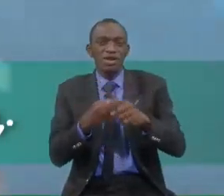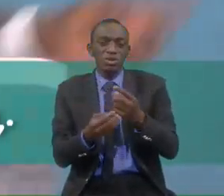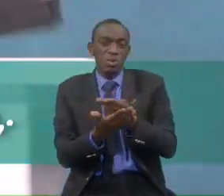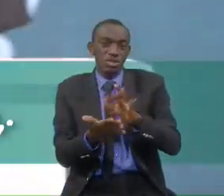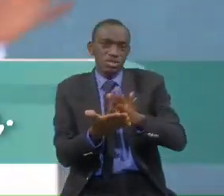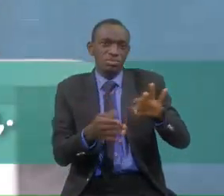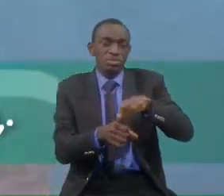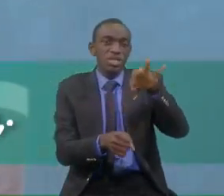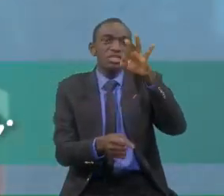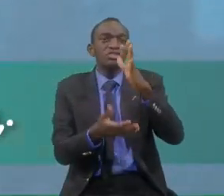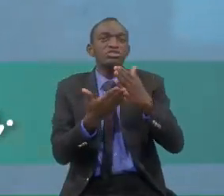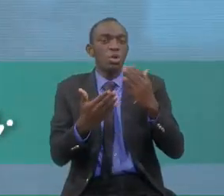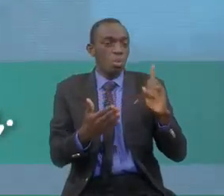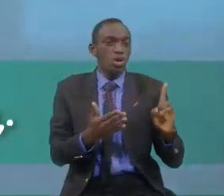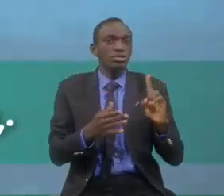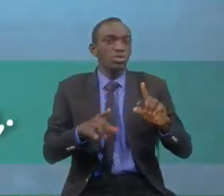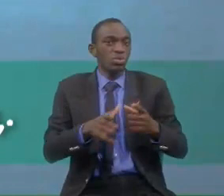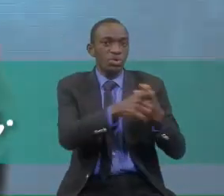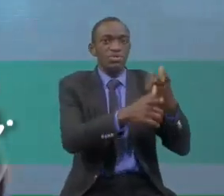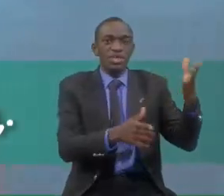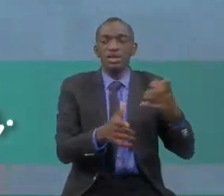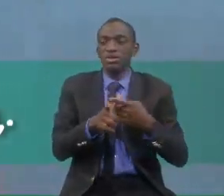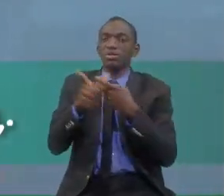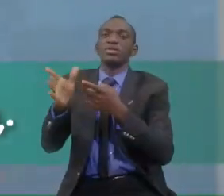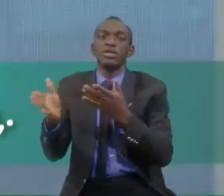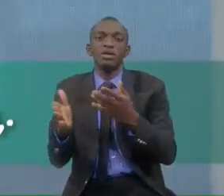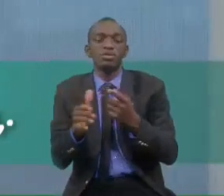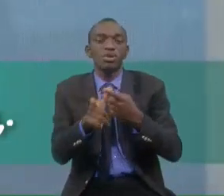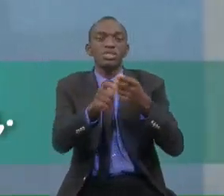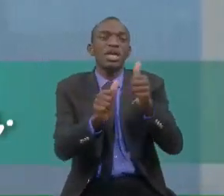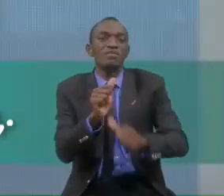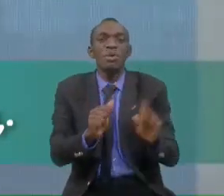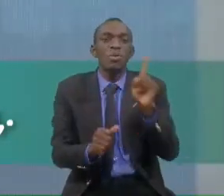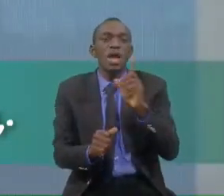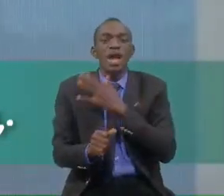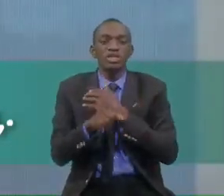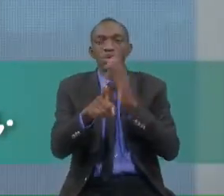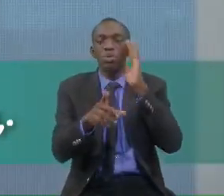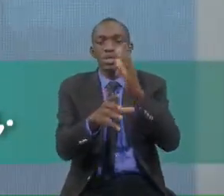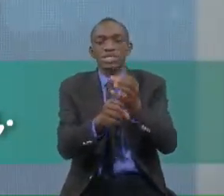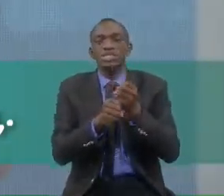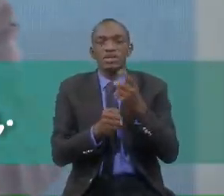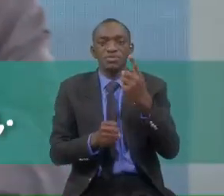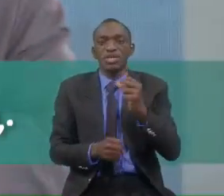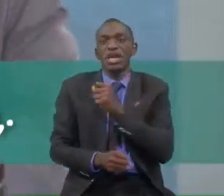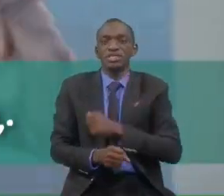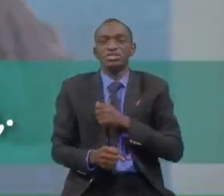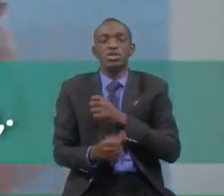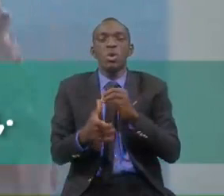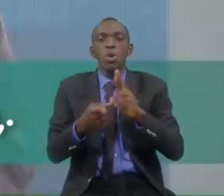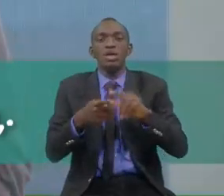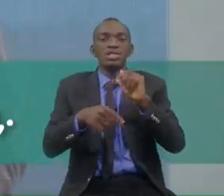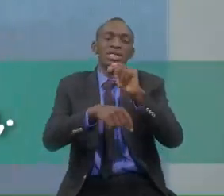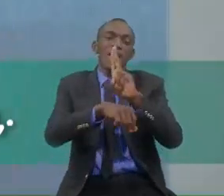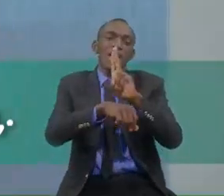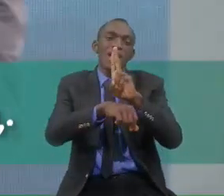runs there, runs everywhere, you shall receive the attitude of the athlete. No, ye